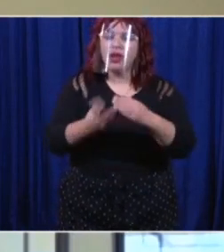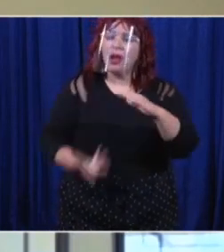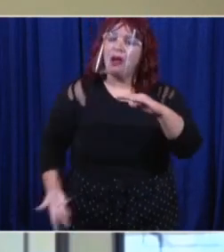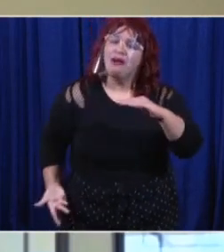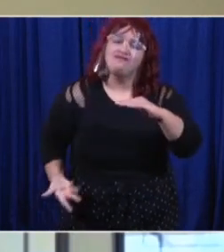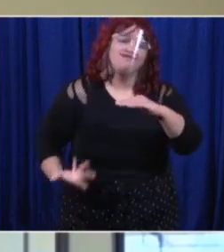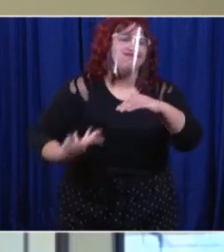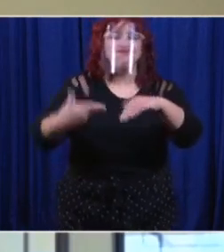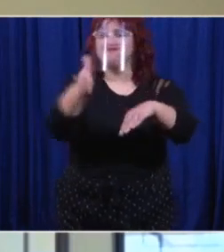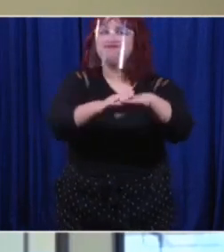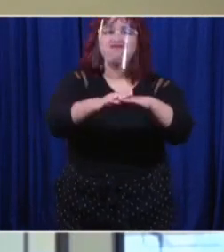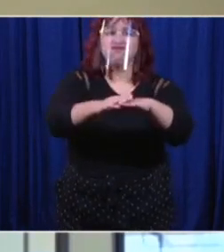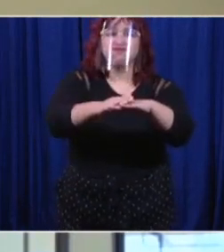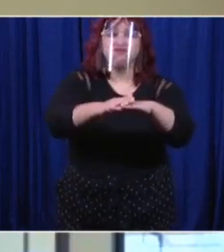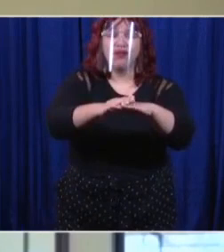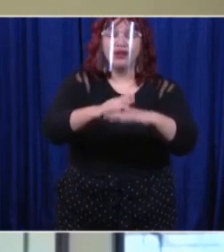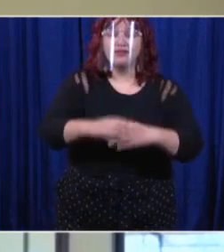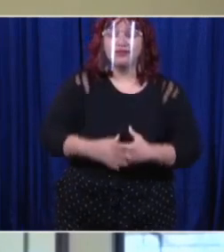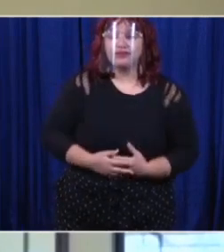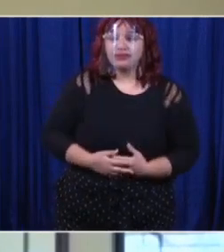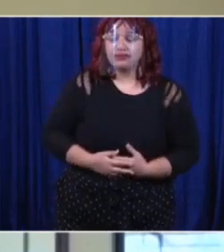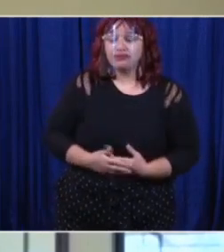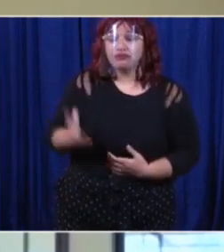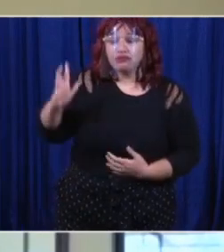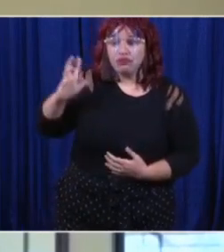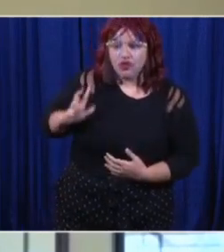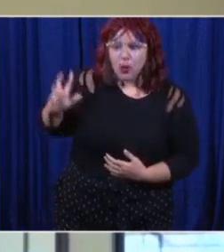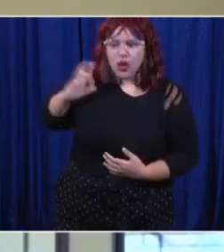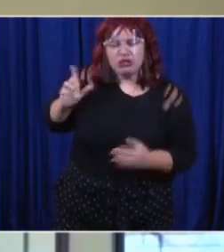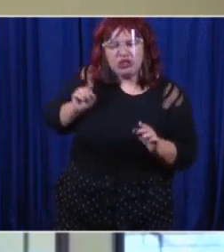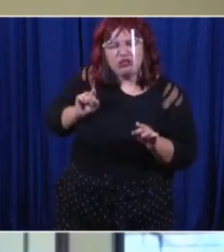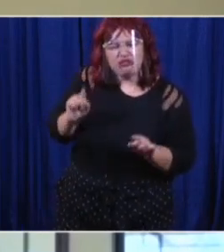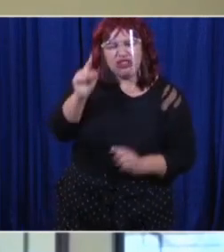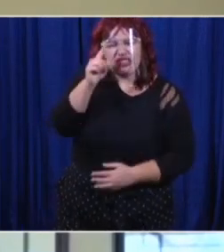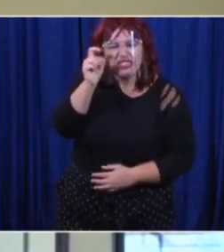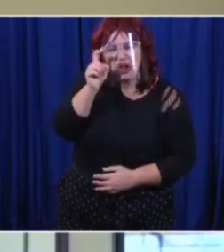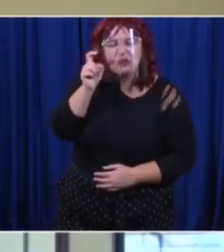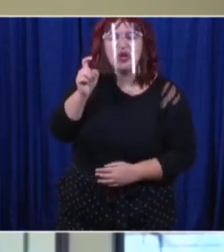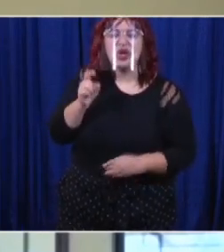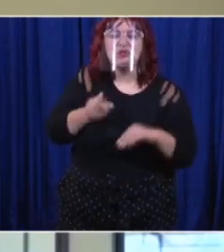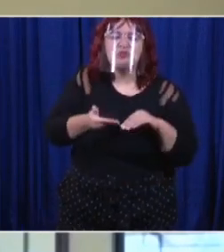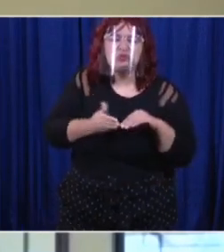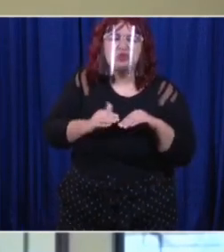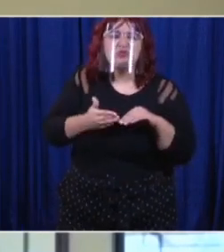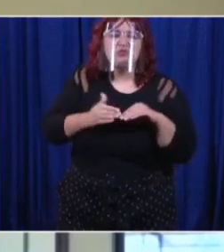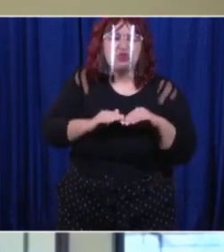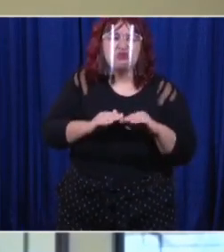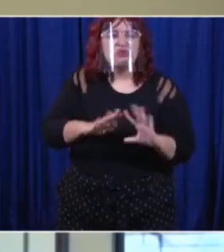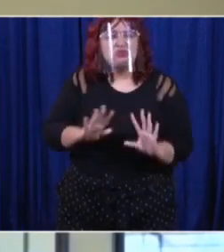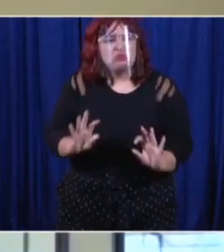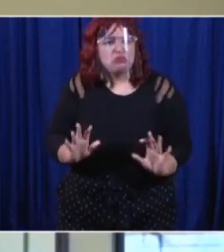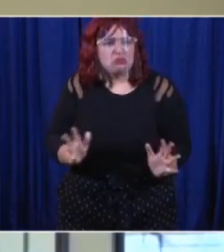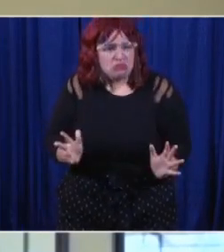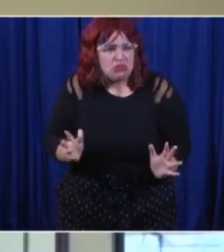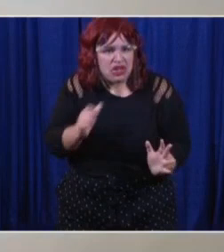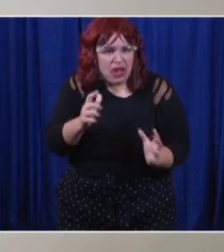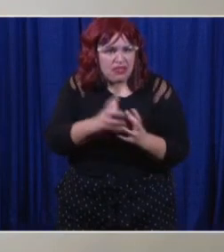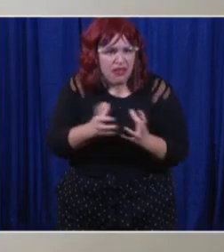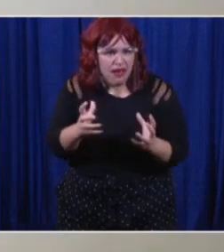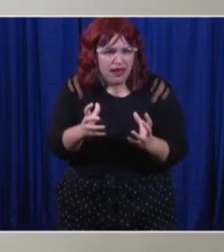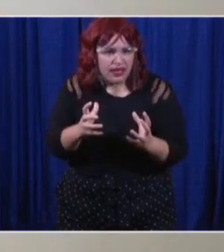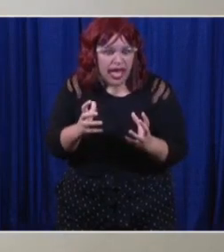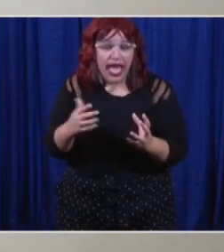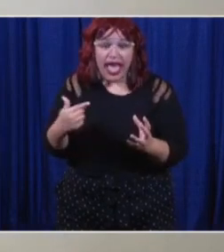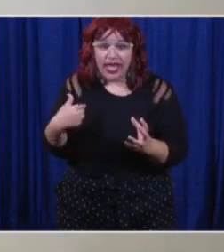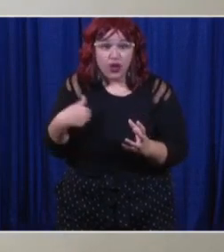state. Our previous waves during the spring and summer months were much smaller, and we were able to avoid overwhelming our hospitals